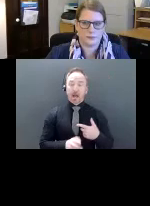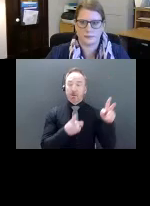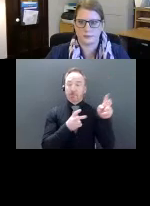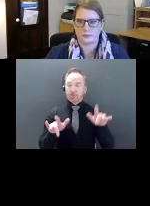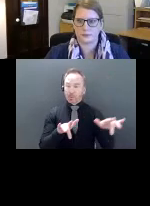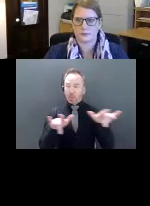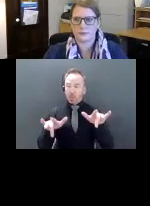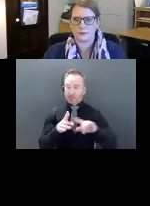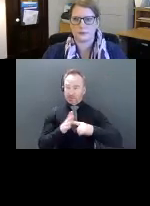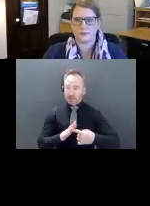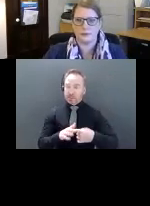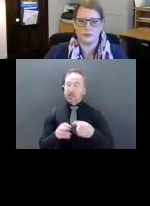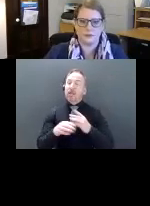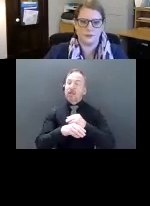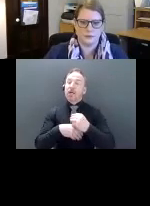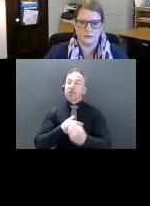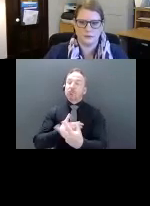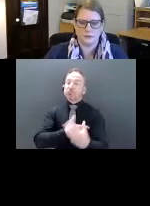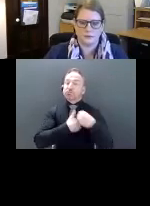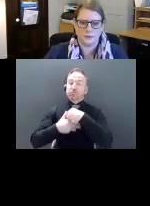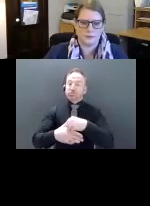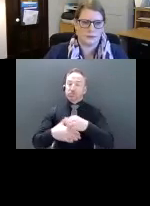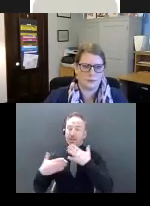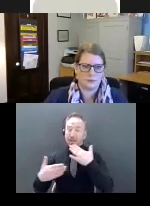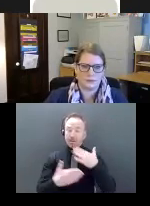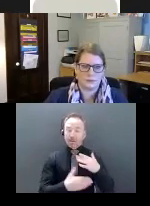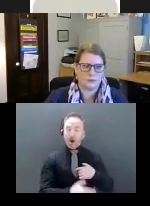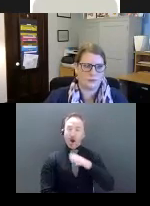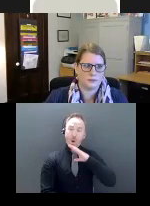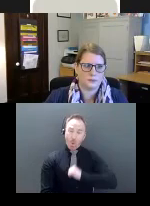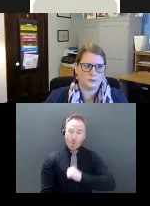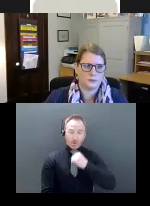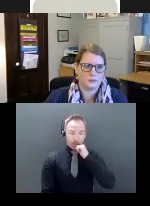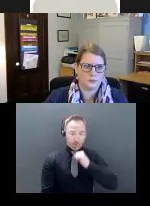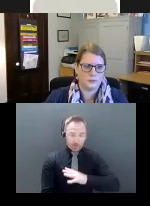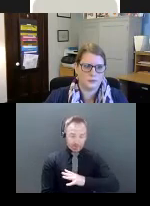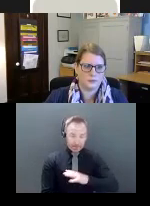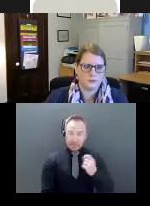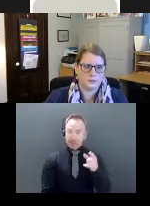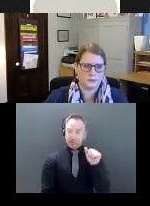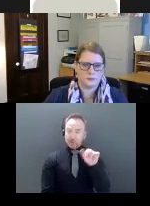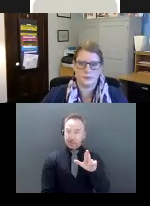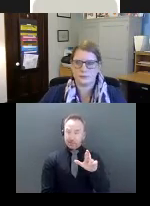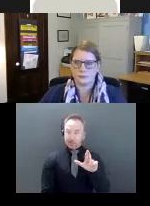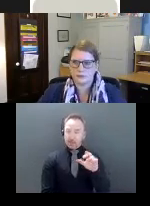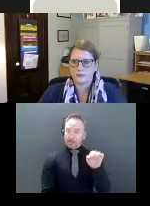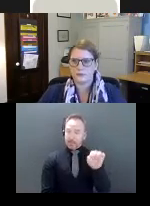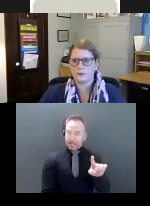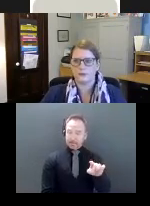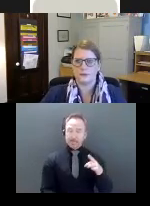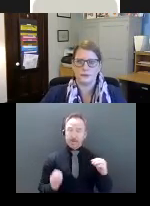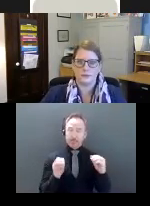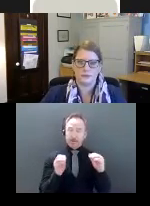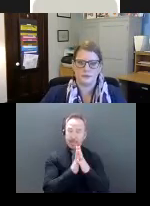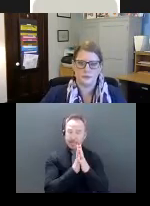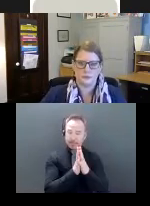Thank you everyone for attending today's webinar on older women, gender-based violence and femicide in Ontario. We're pleased today